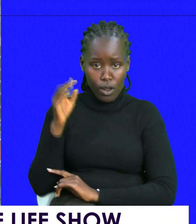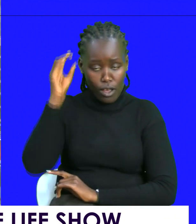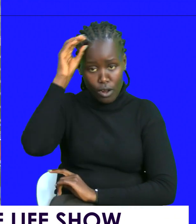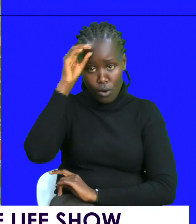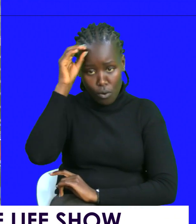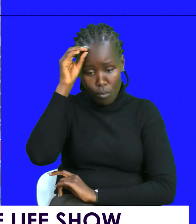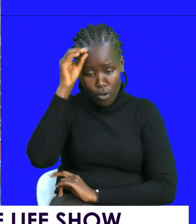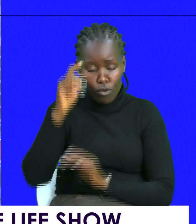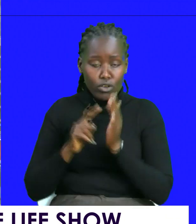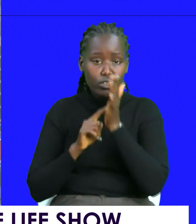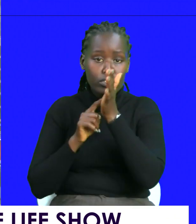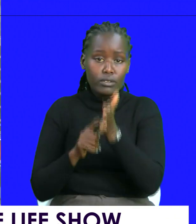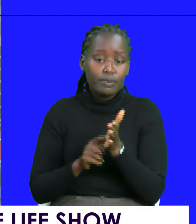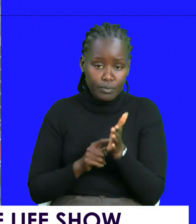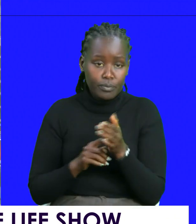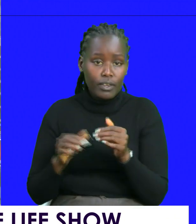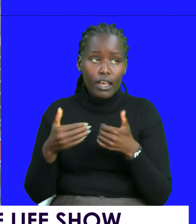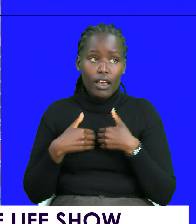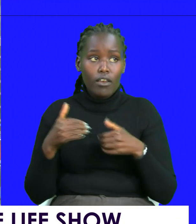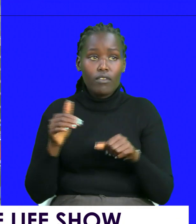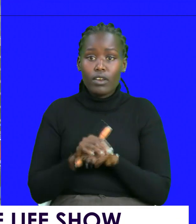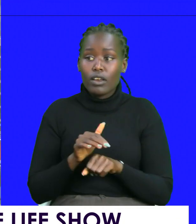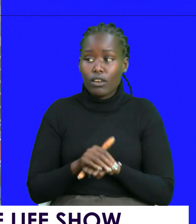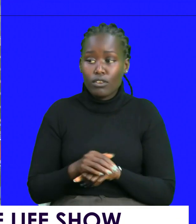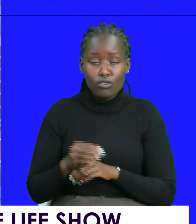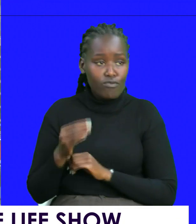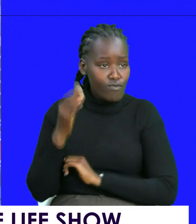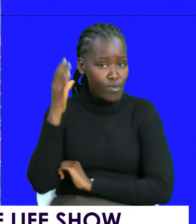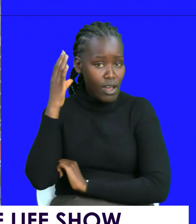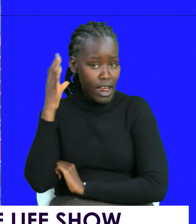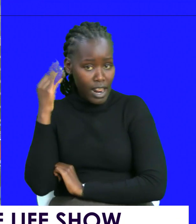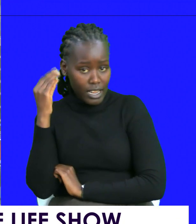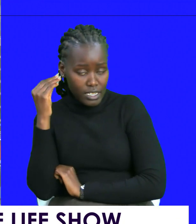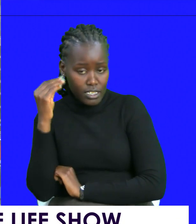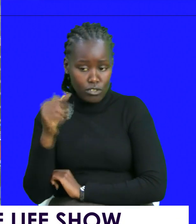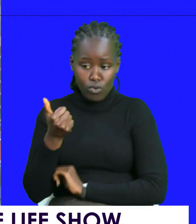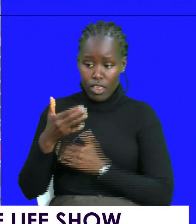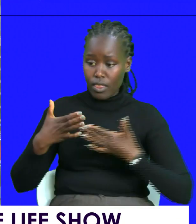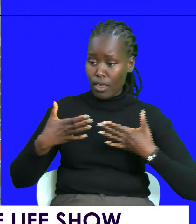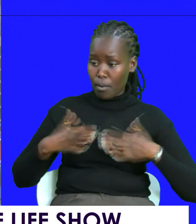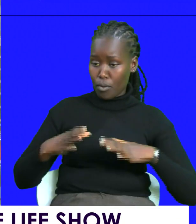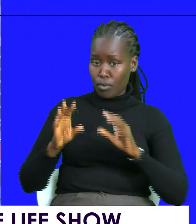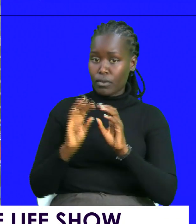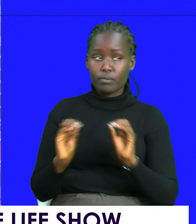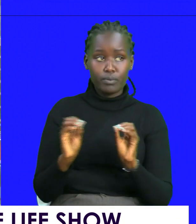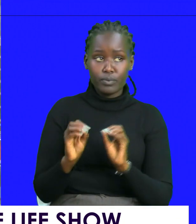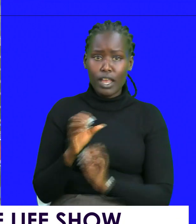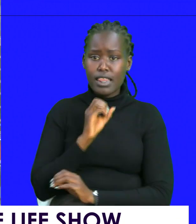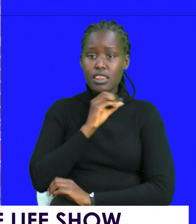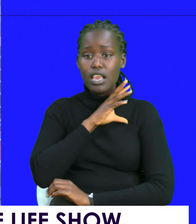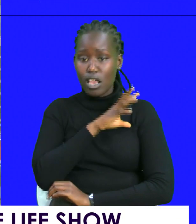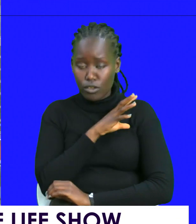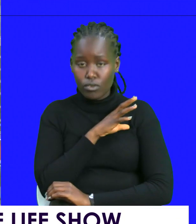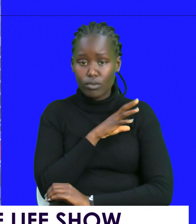right now, there is a lot of not listening to each other. People are shouting at each other all across the